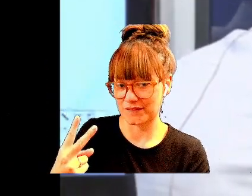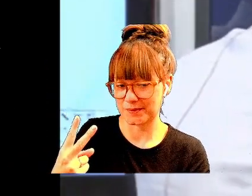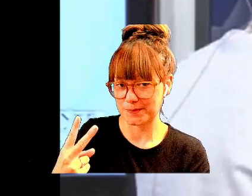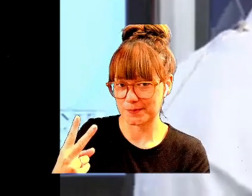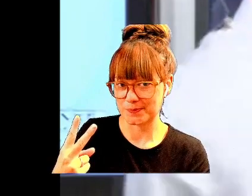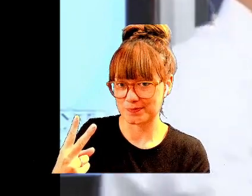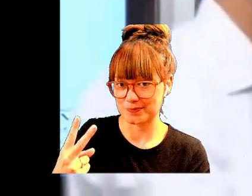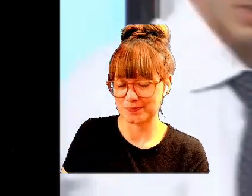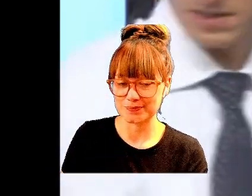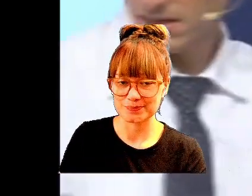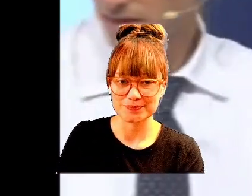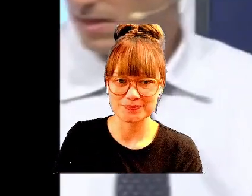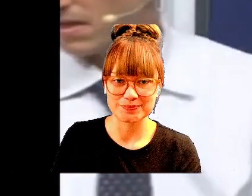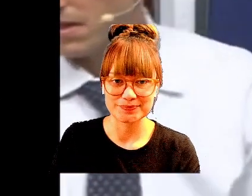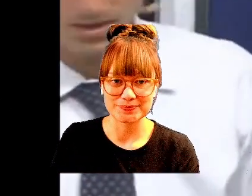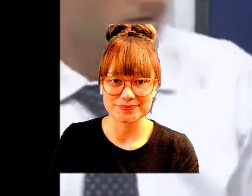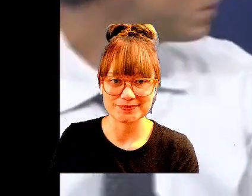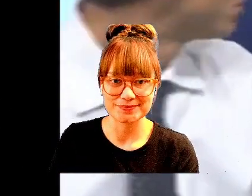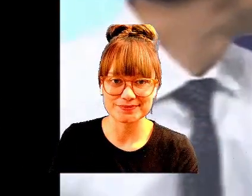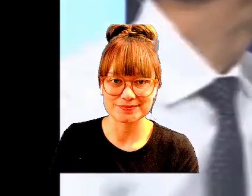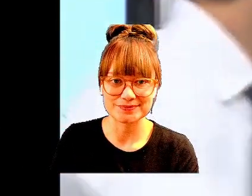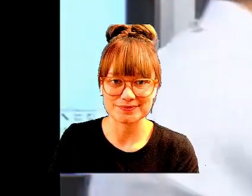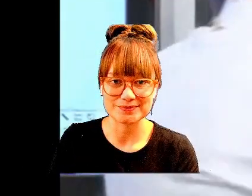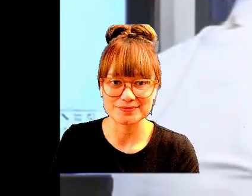as a decay rate.